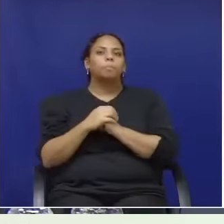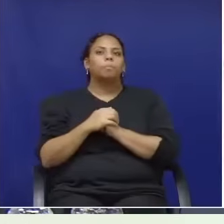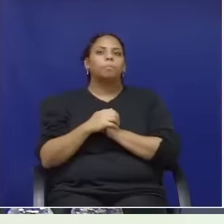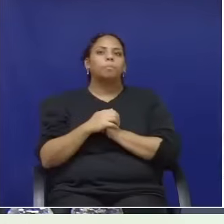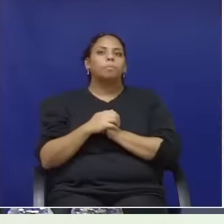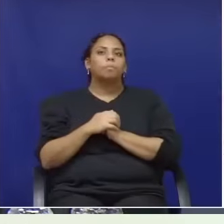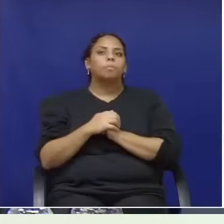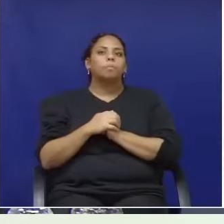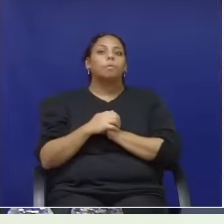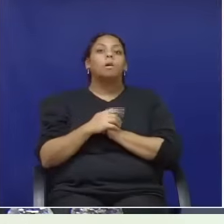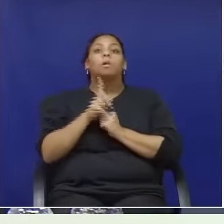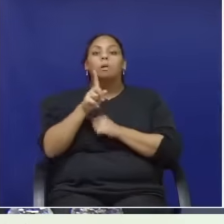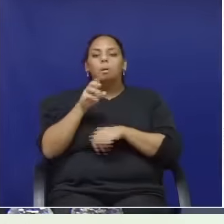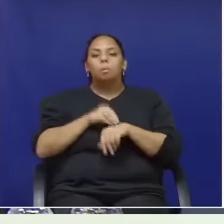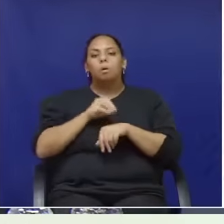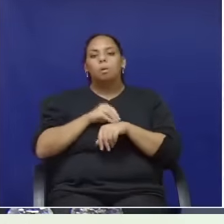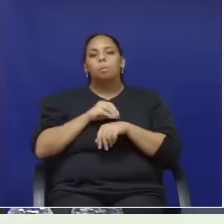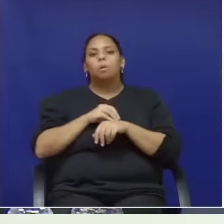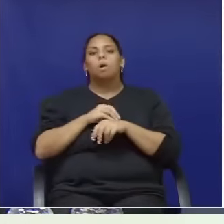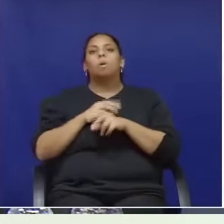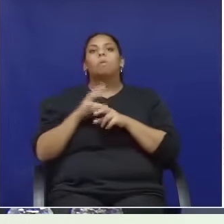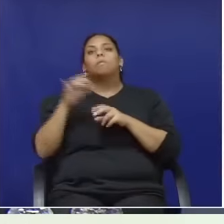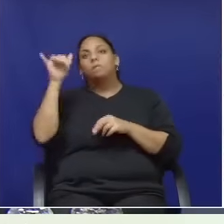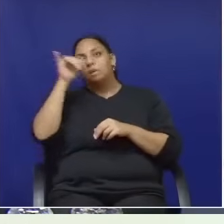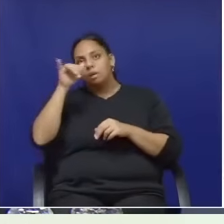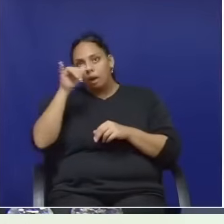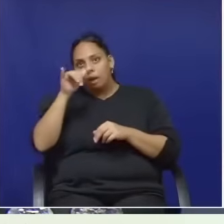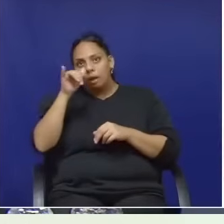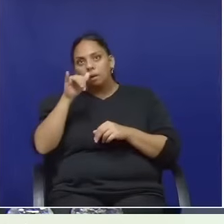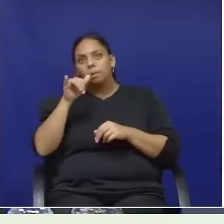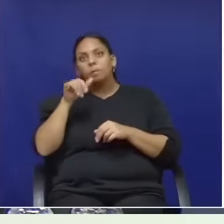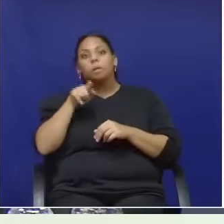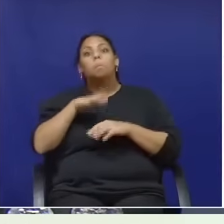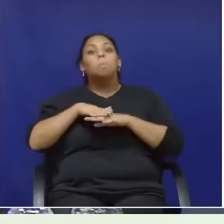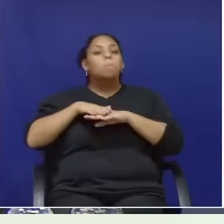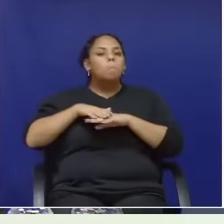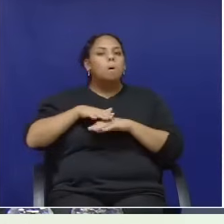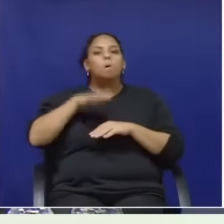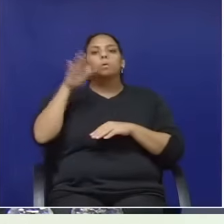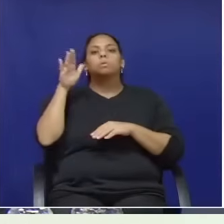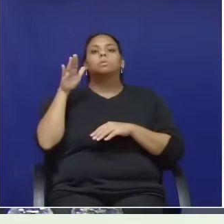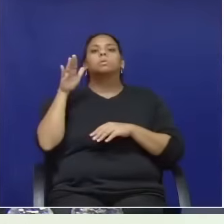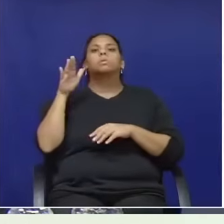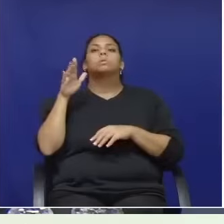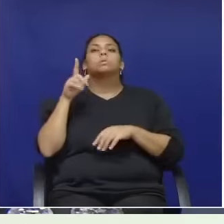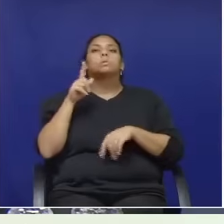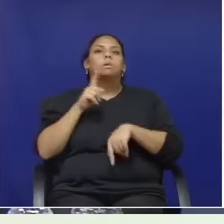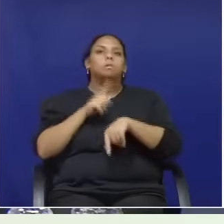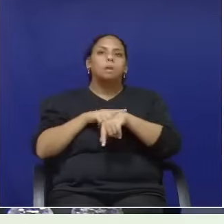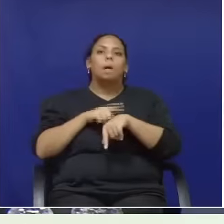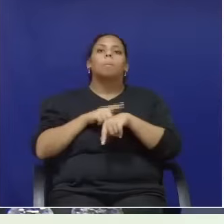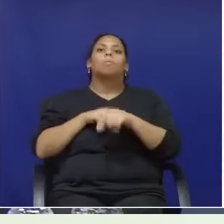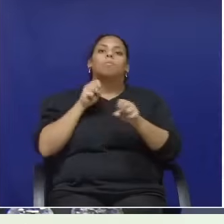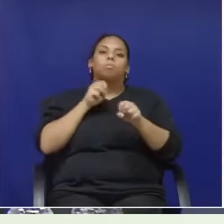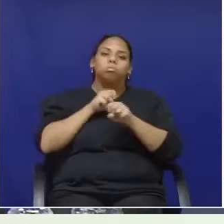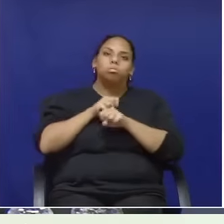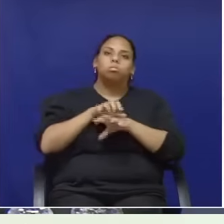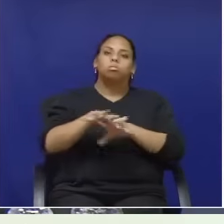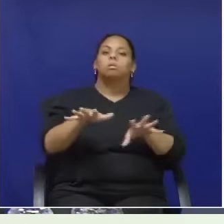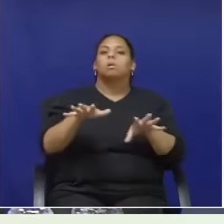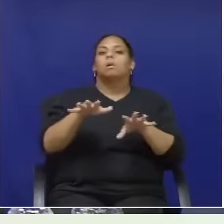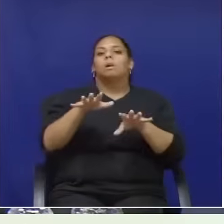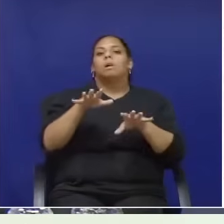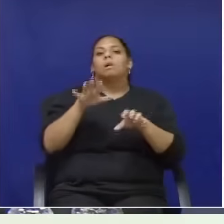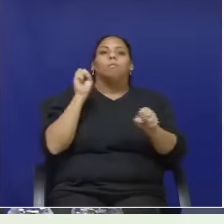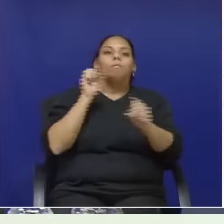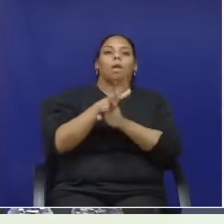Indeed, the problem of crime in most instances affect vulnerable communities. That's